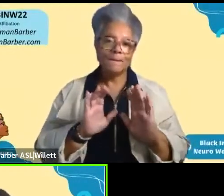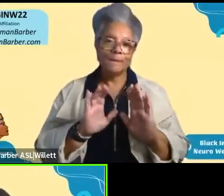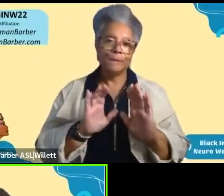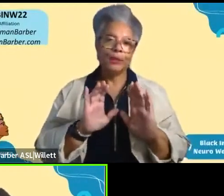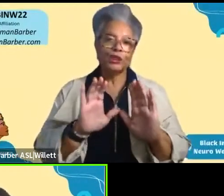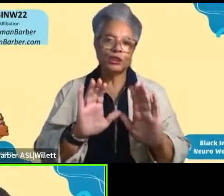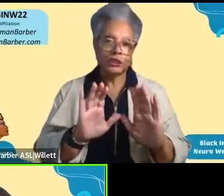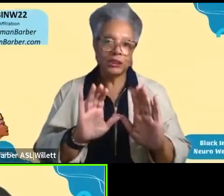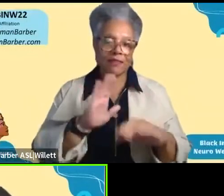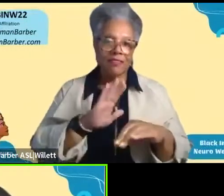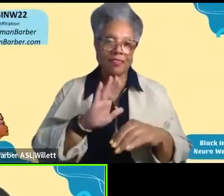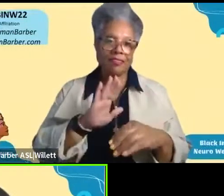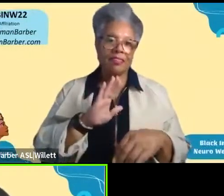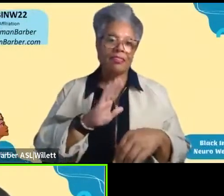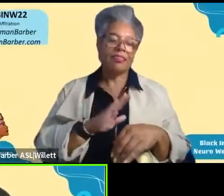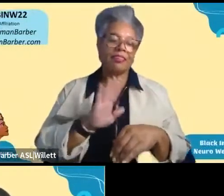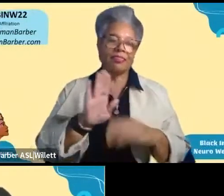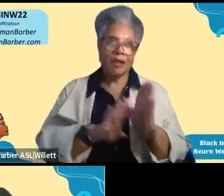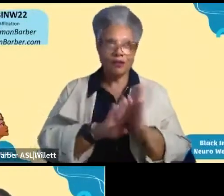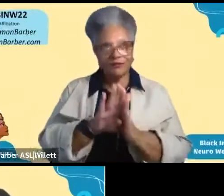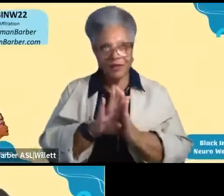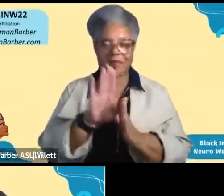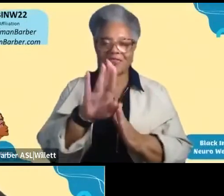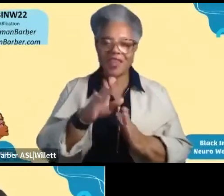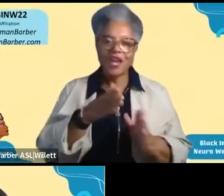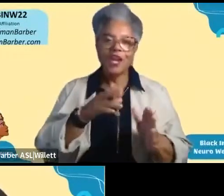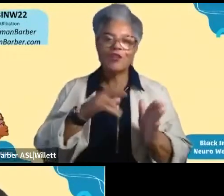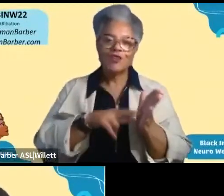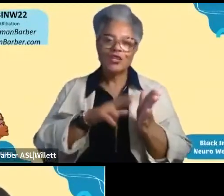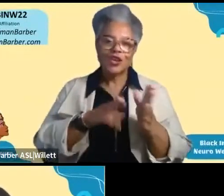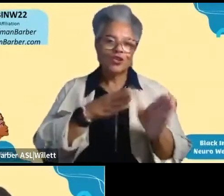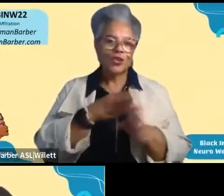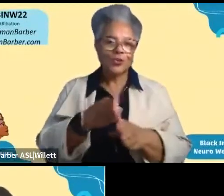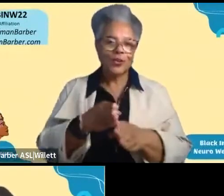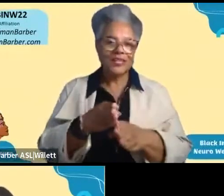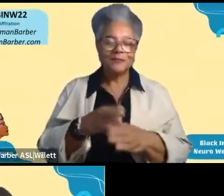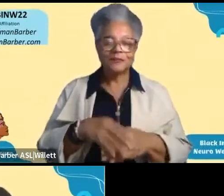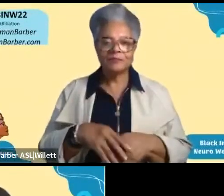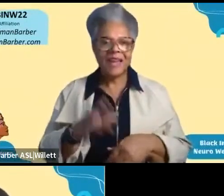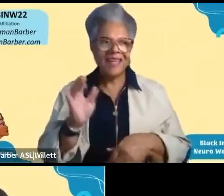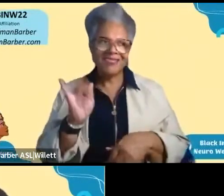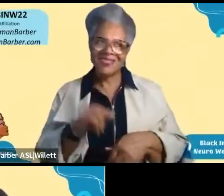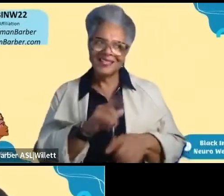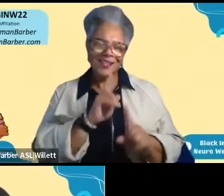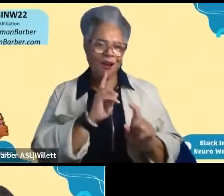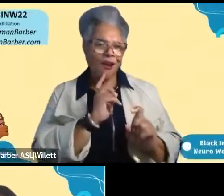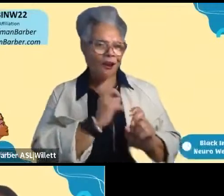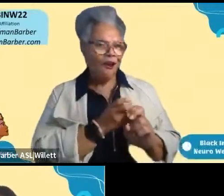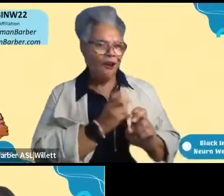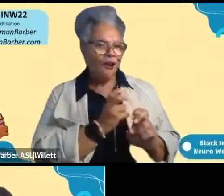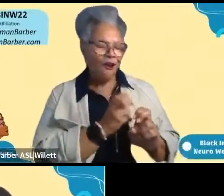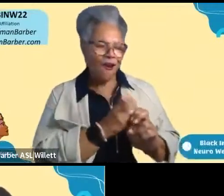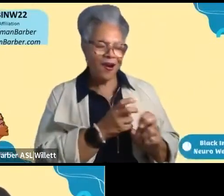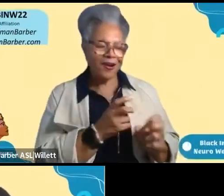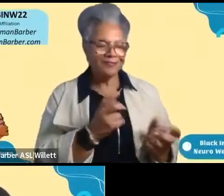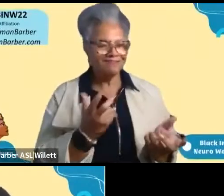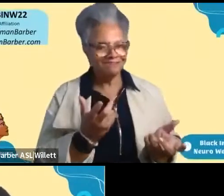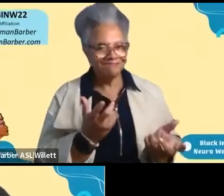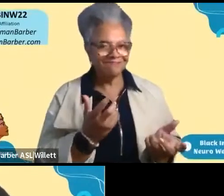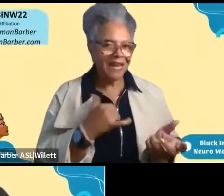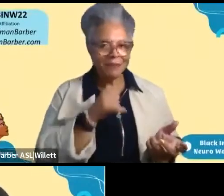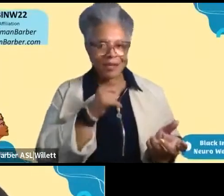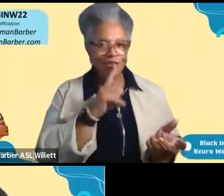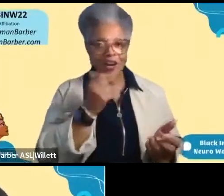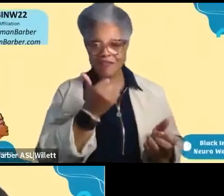career? That's a hard one, right? And I'm not sure anyone has the answer. And I will say